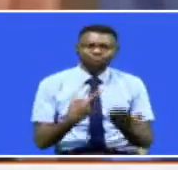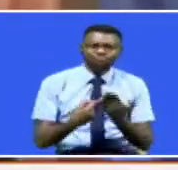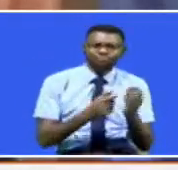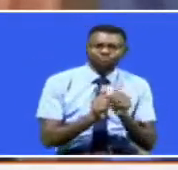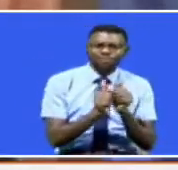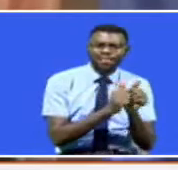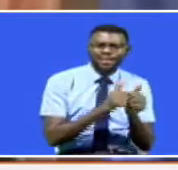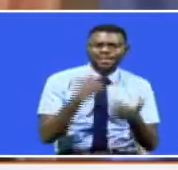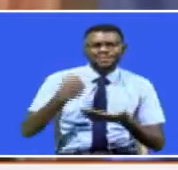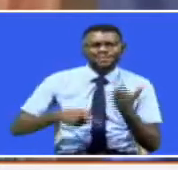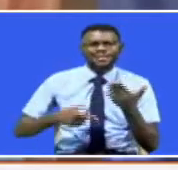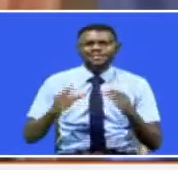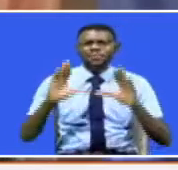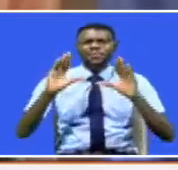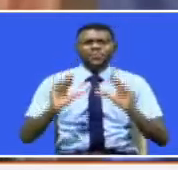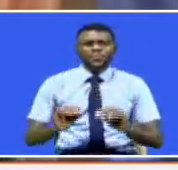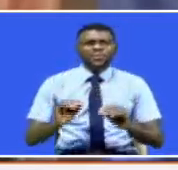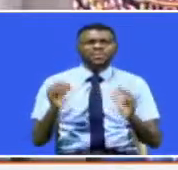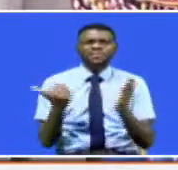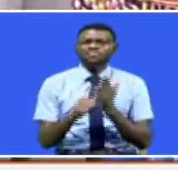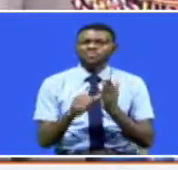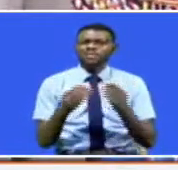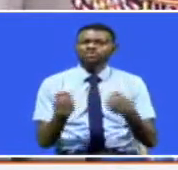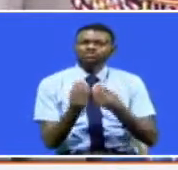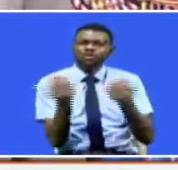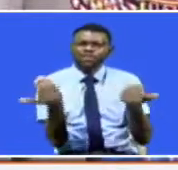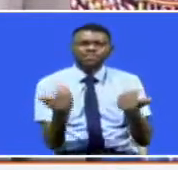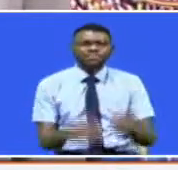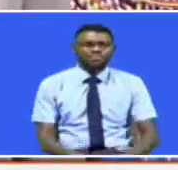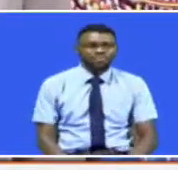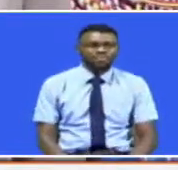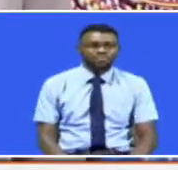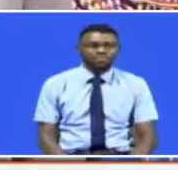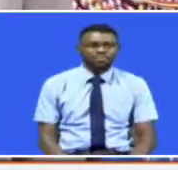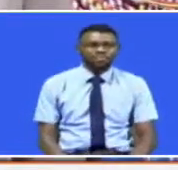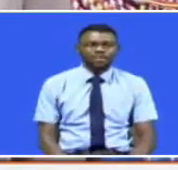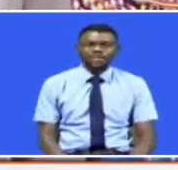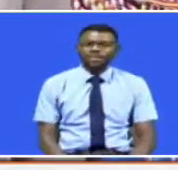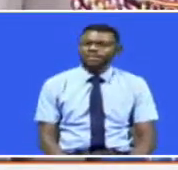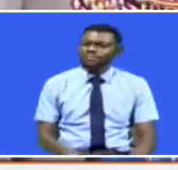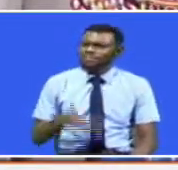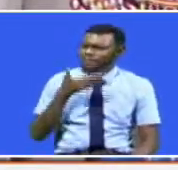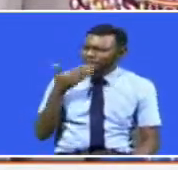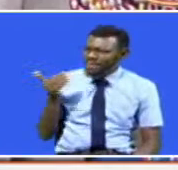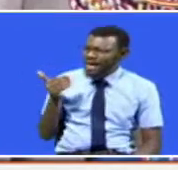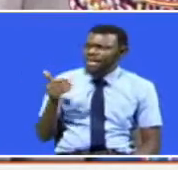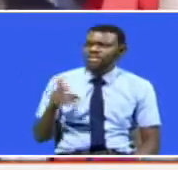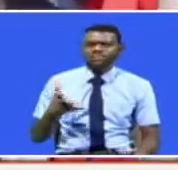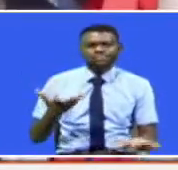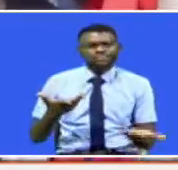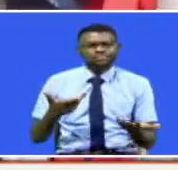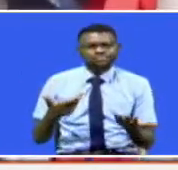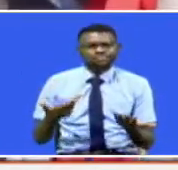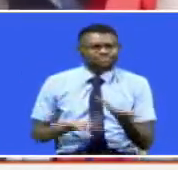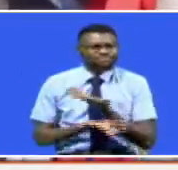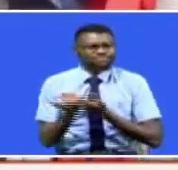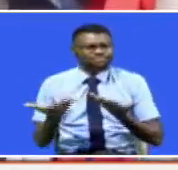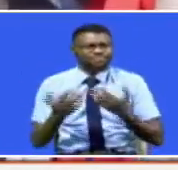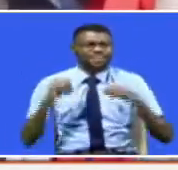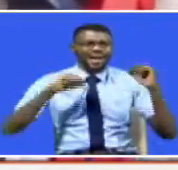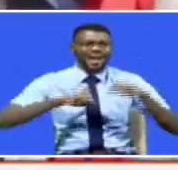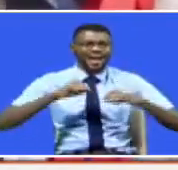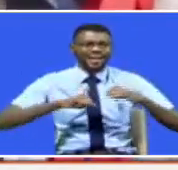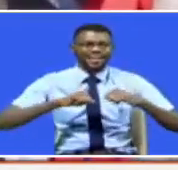irudi chini na hii maneno hii ishe. Akae chini, aite watu Azimio wasikilizane nao. Rais